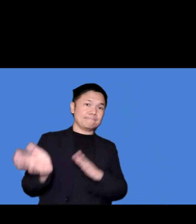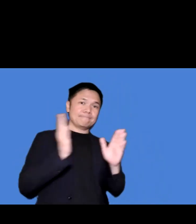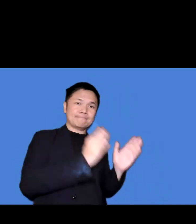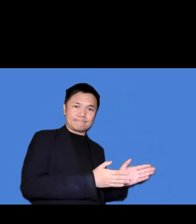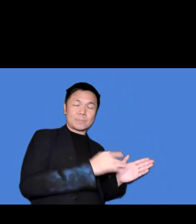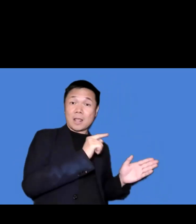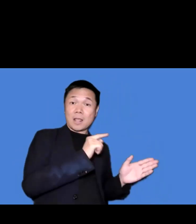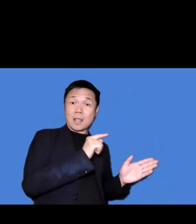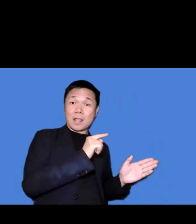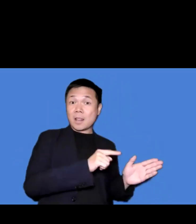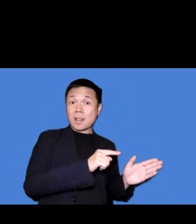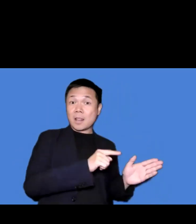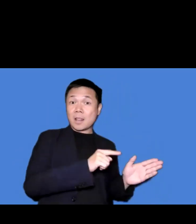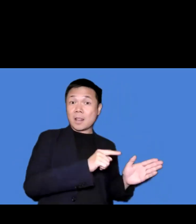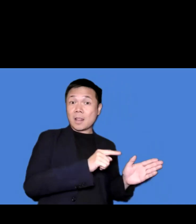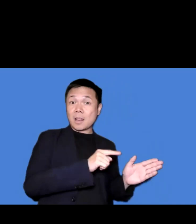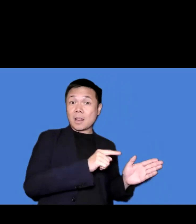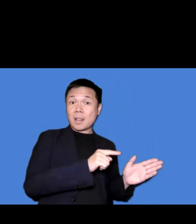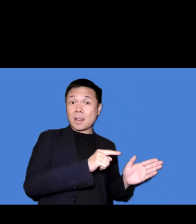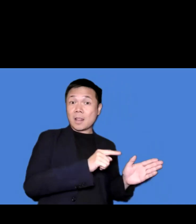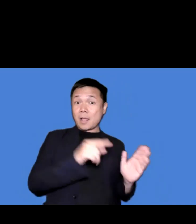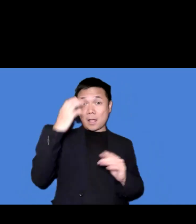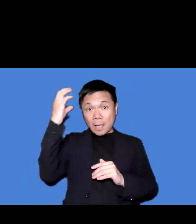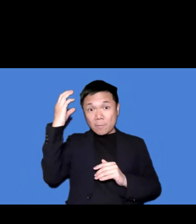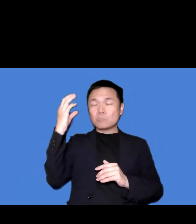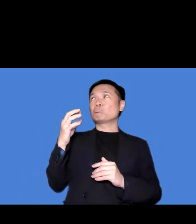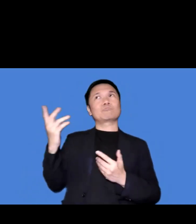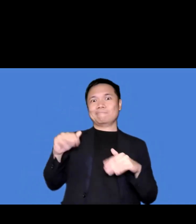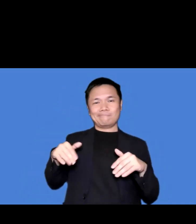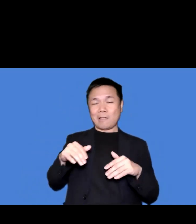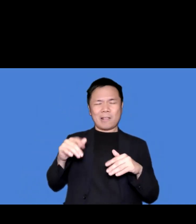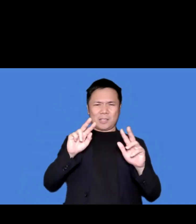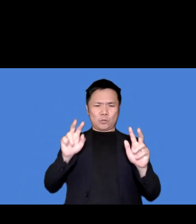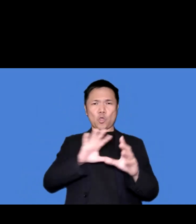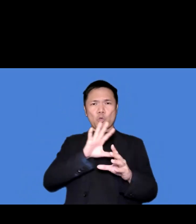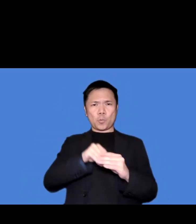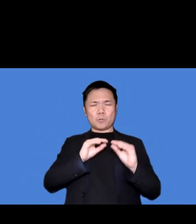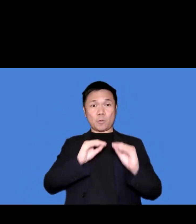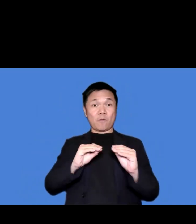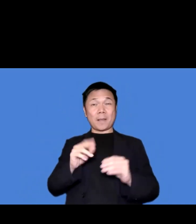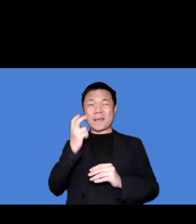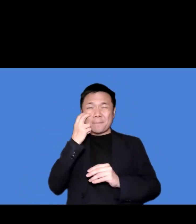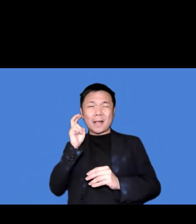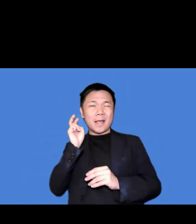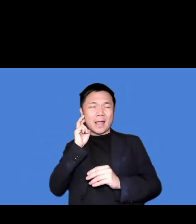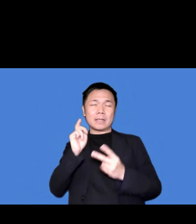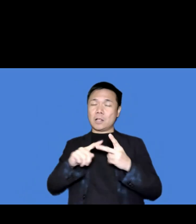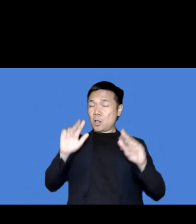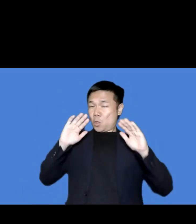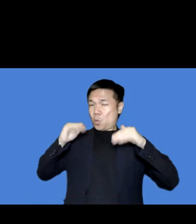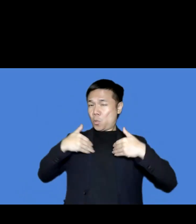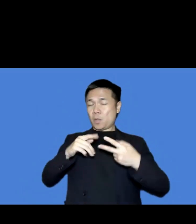the government has not properly worked for the inclusive education of underrepresented groups,